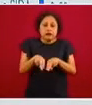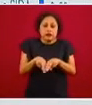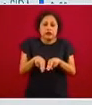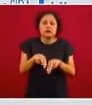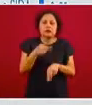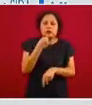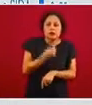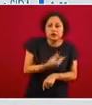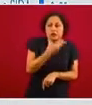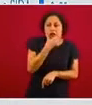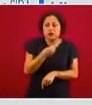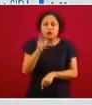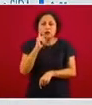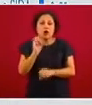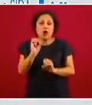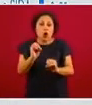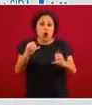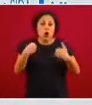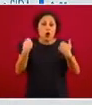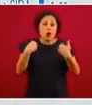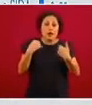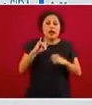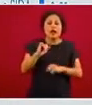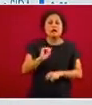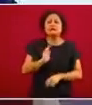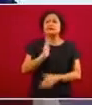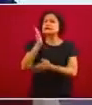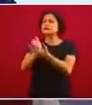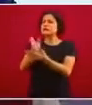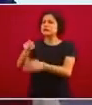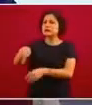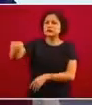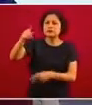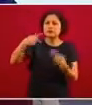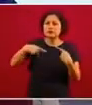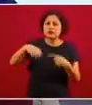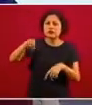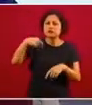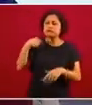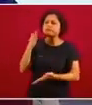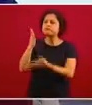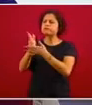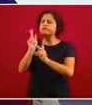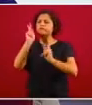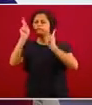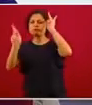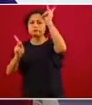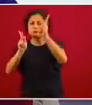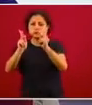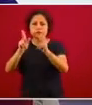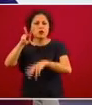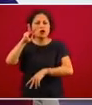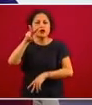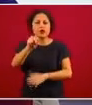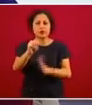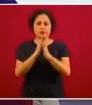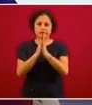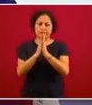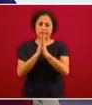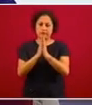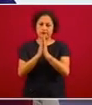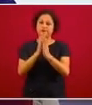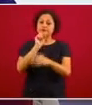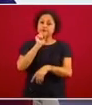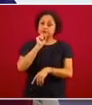receive any visitations right now. If you have a senior relative at home, do not